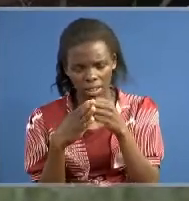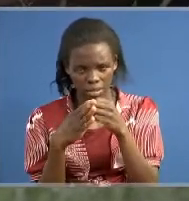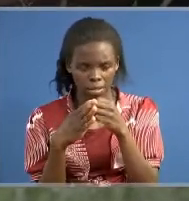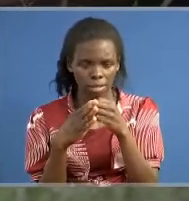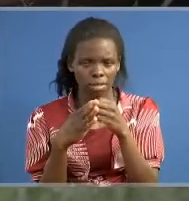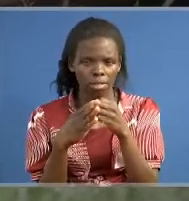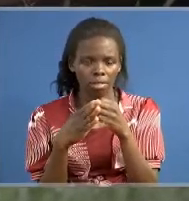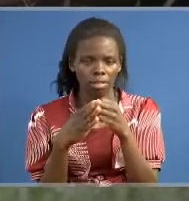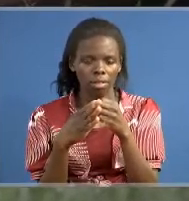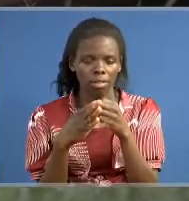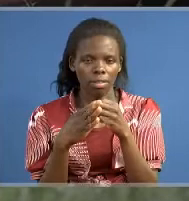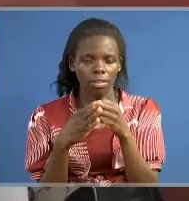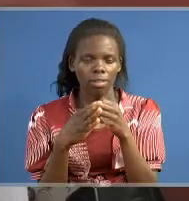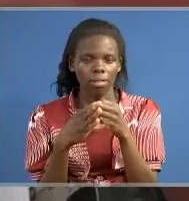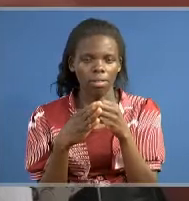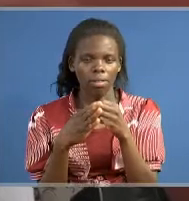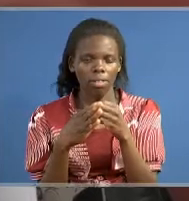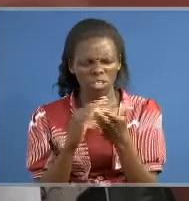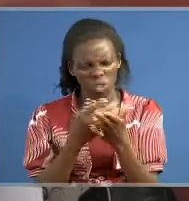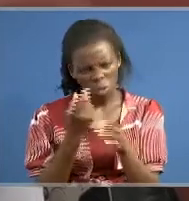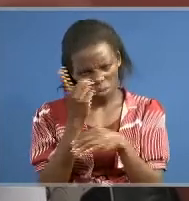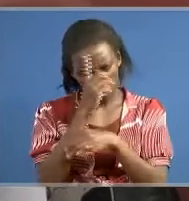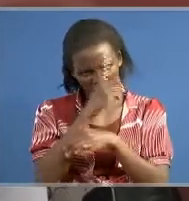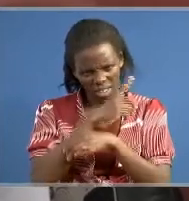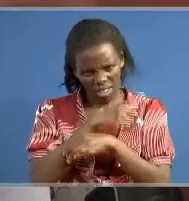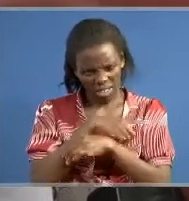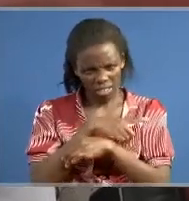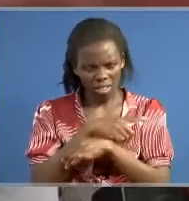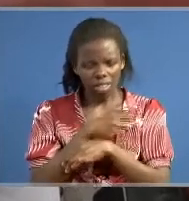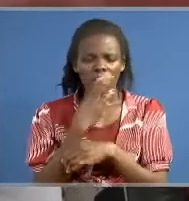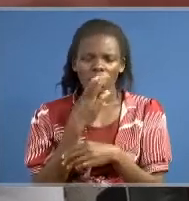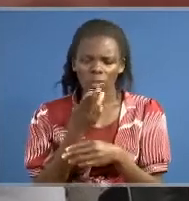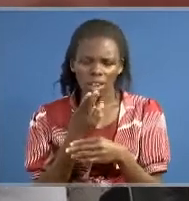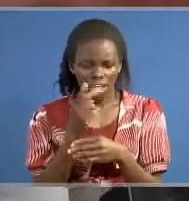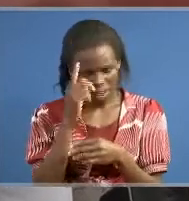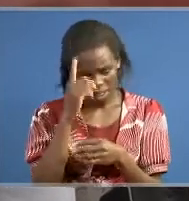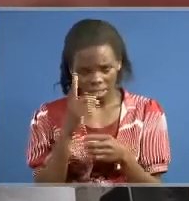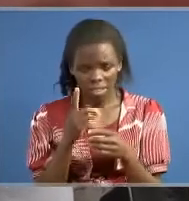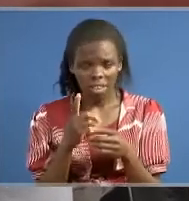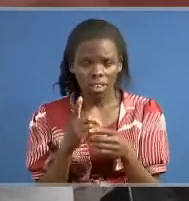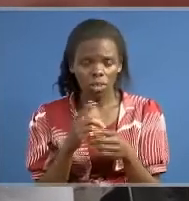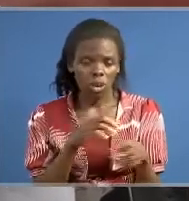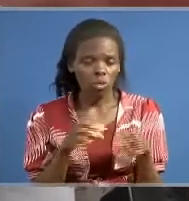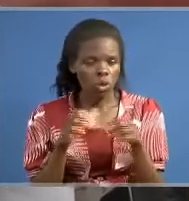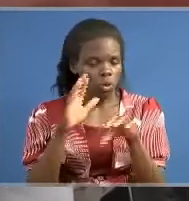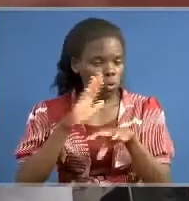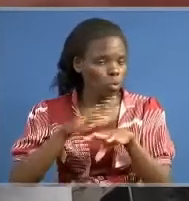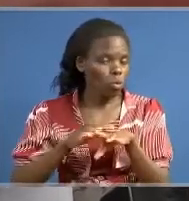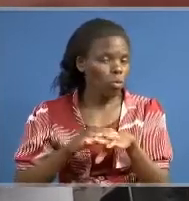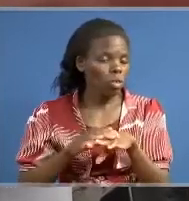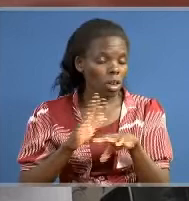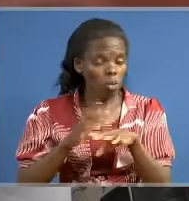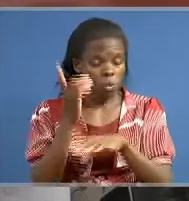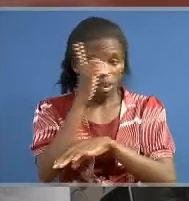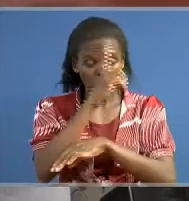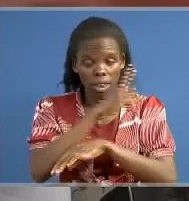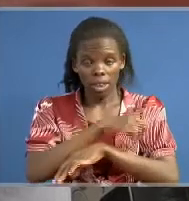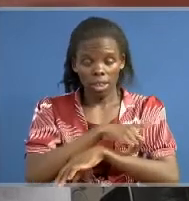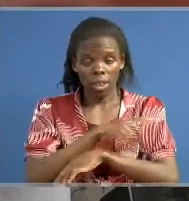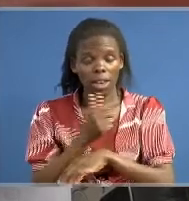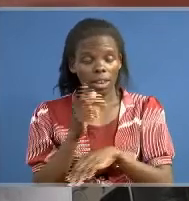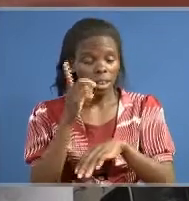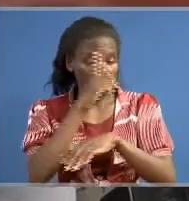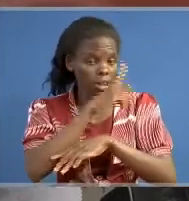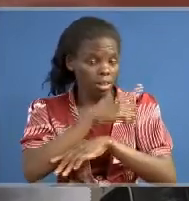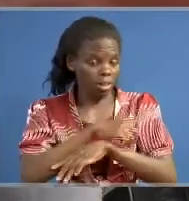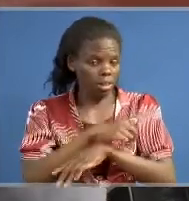1999. Please. A roller coaster, because some days your sugars can decide, okay, we're doing good and it's a good day. Other days